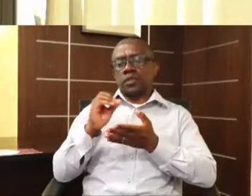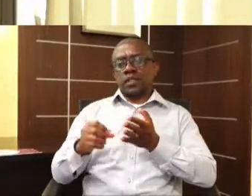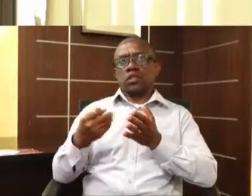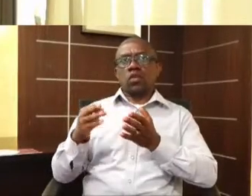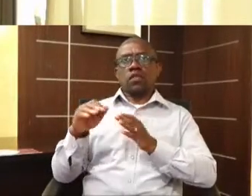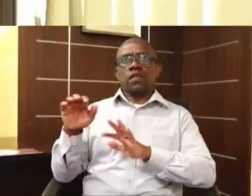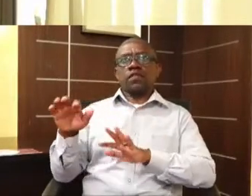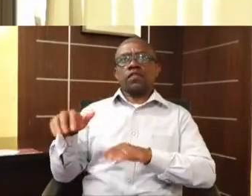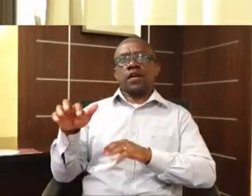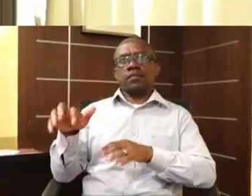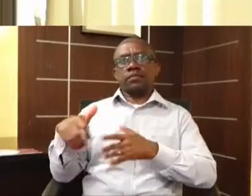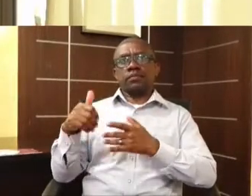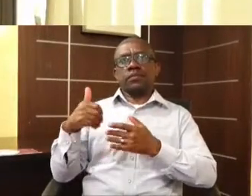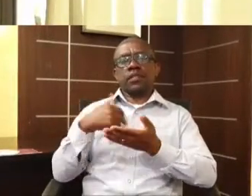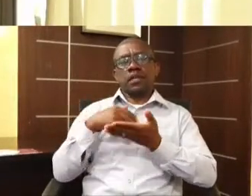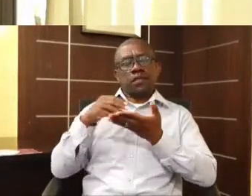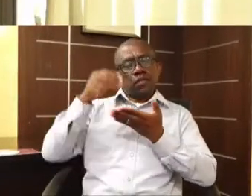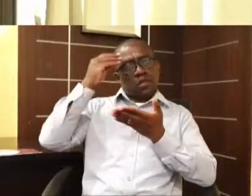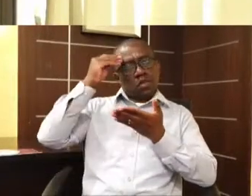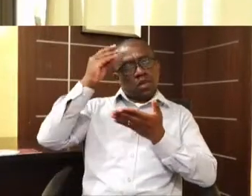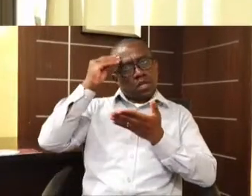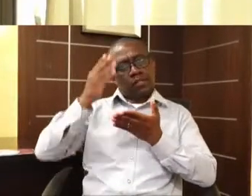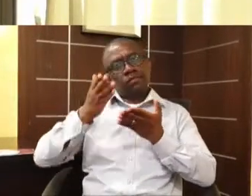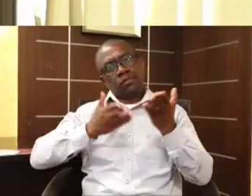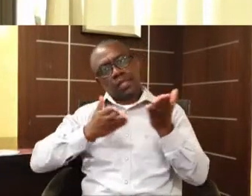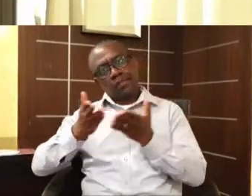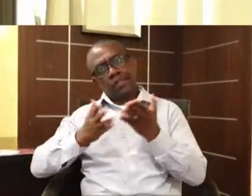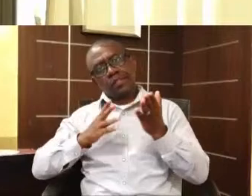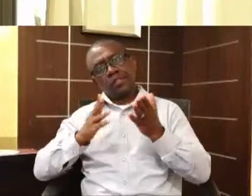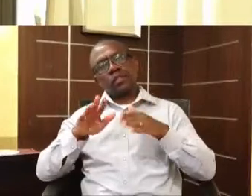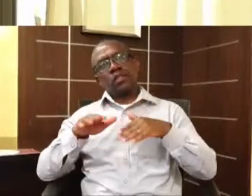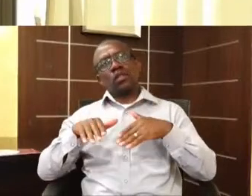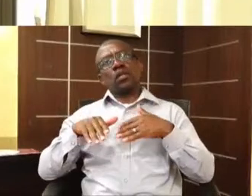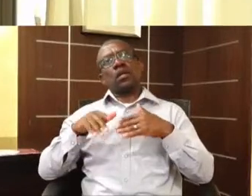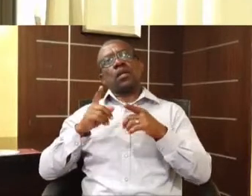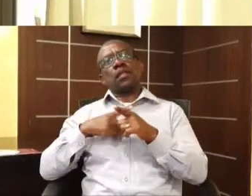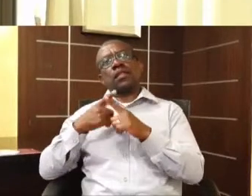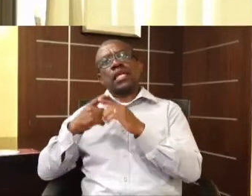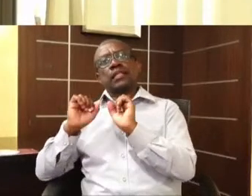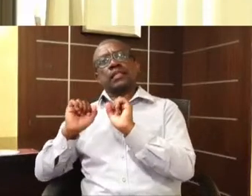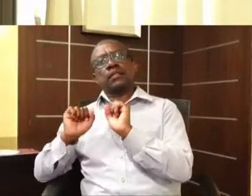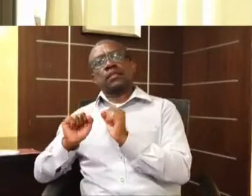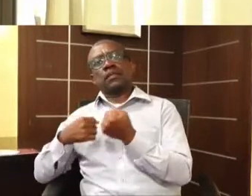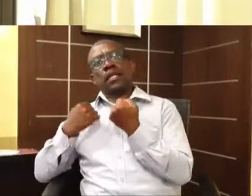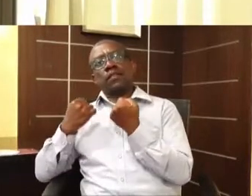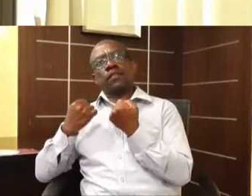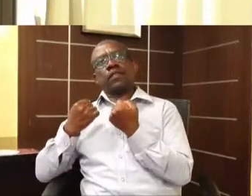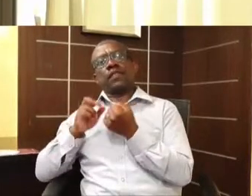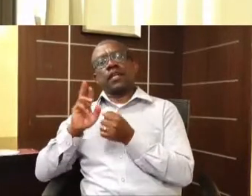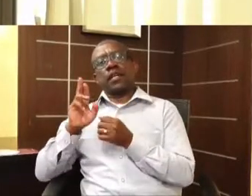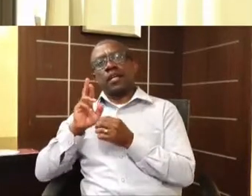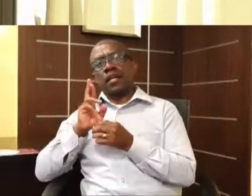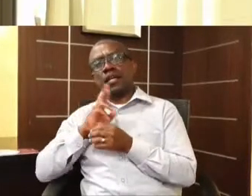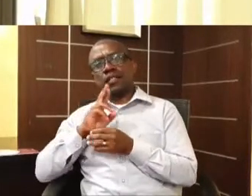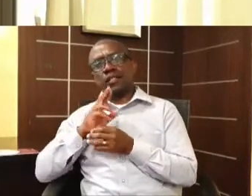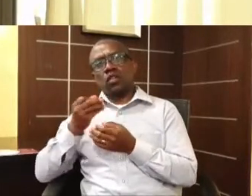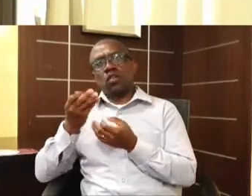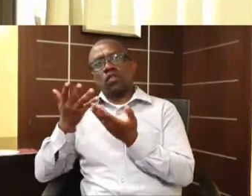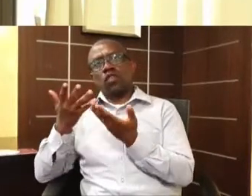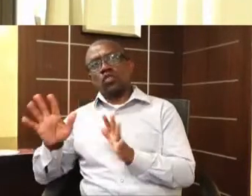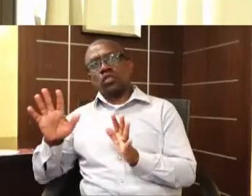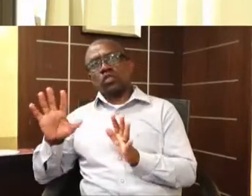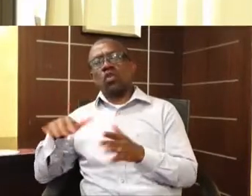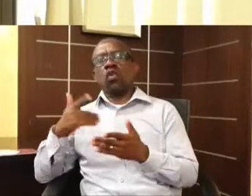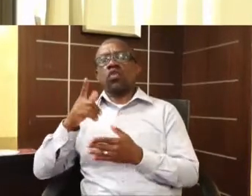on getting the knowledge, the service, and then save the risk of losing, or go